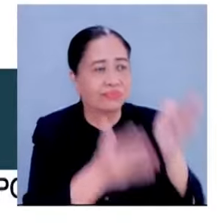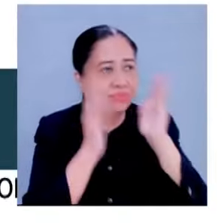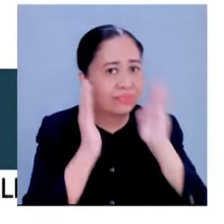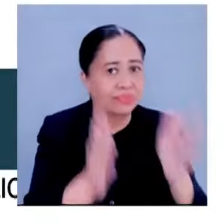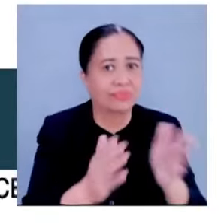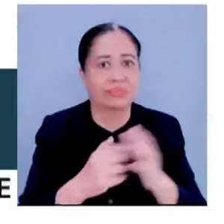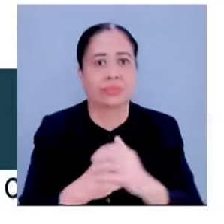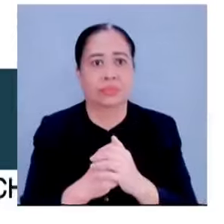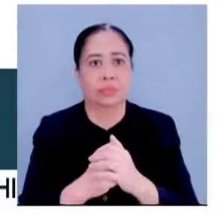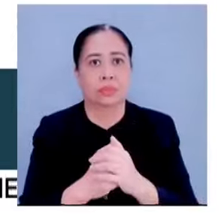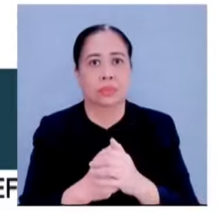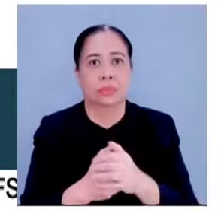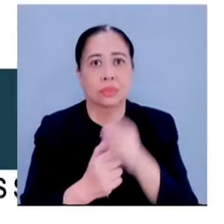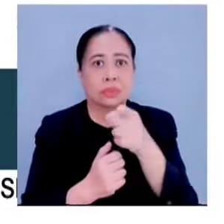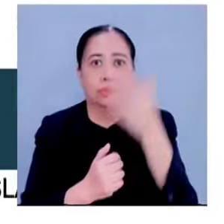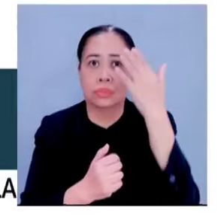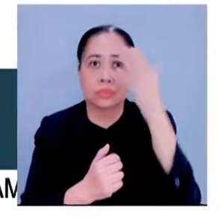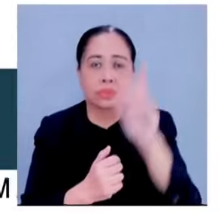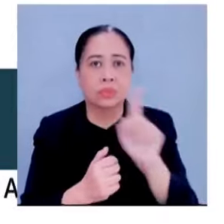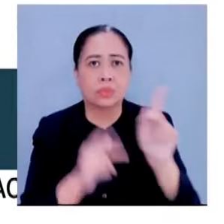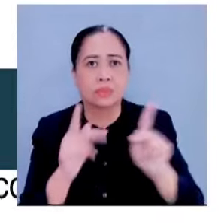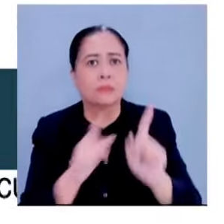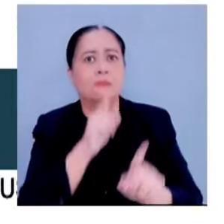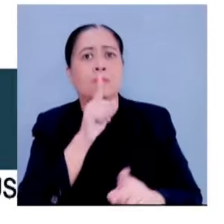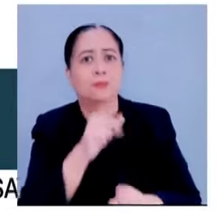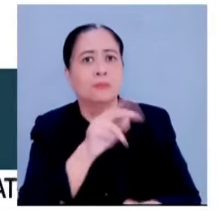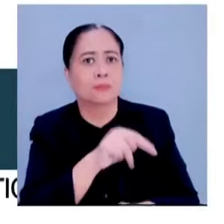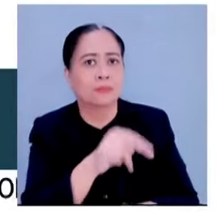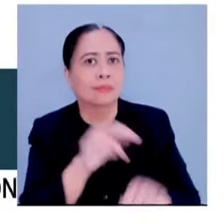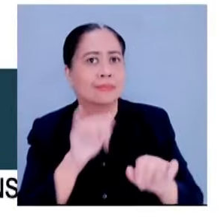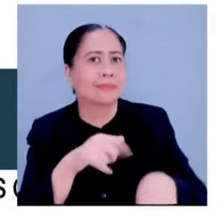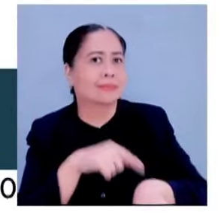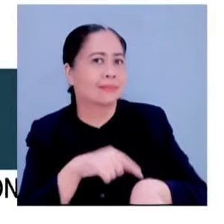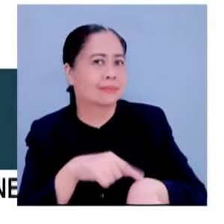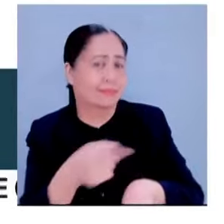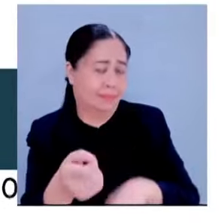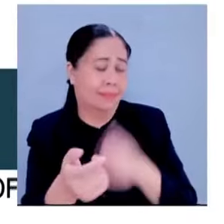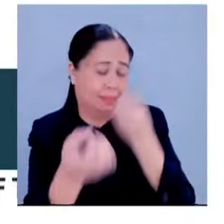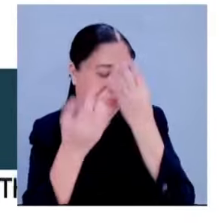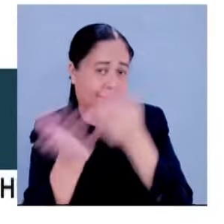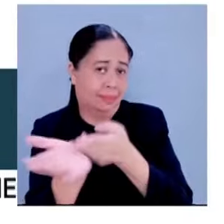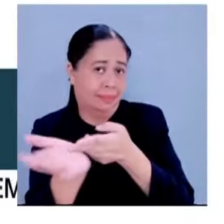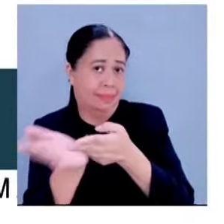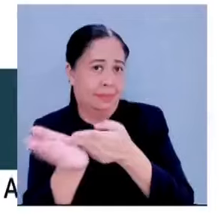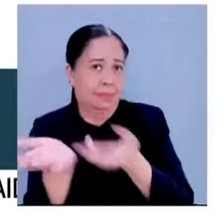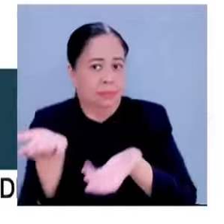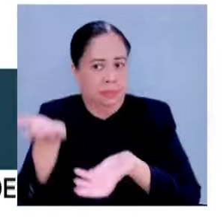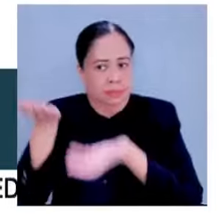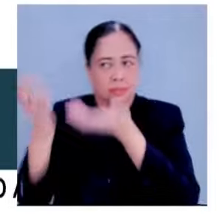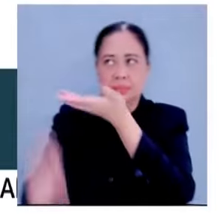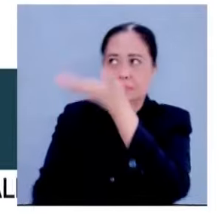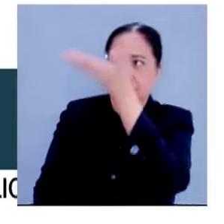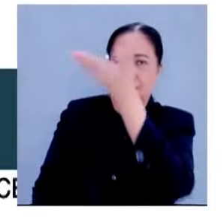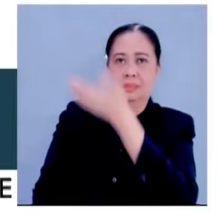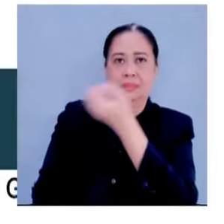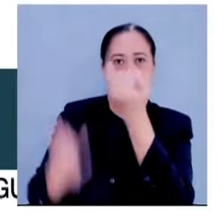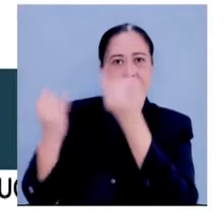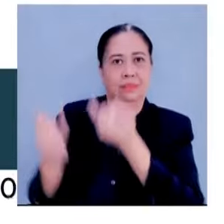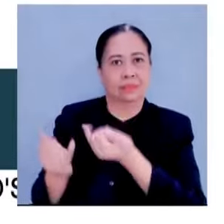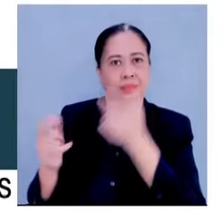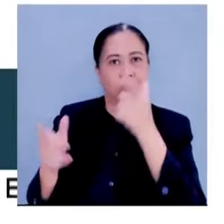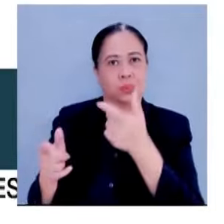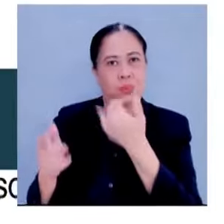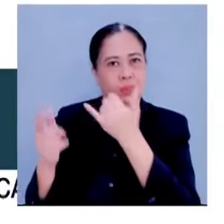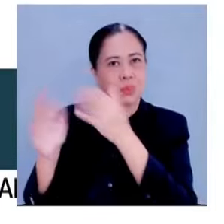not knowing what the people really needed at the time. You said it yourself, there was an elitist, you know, image of the Liberal